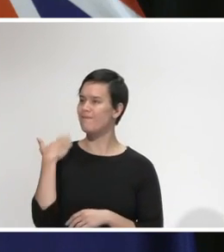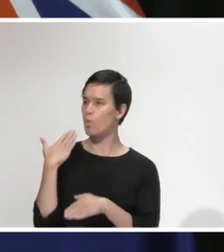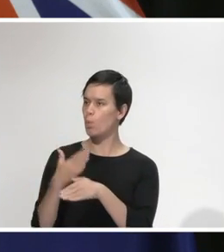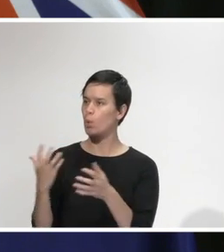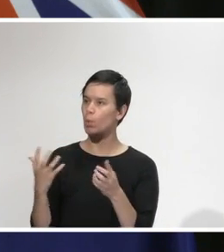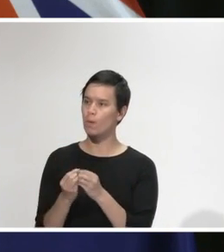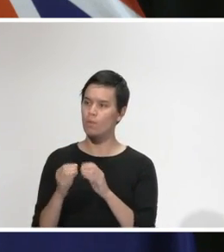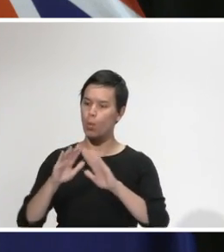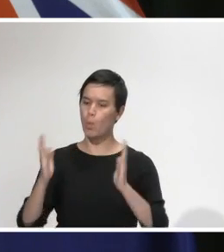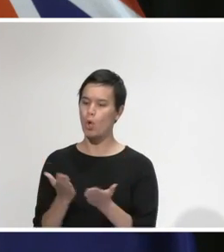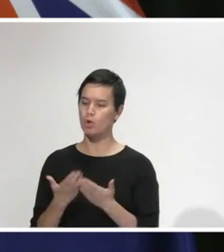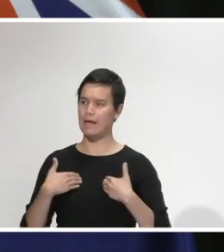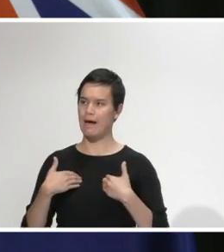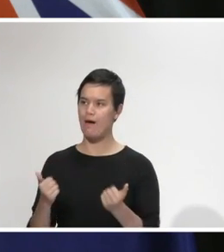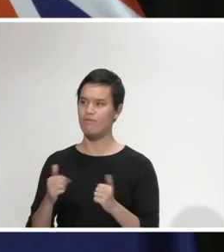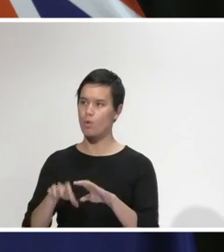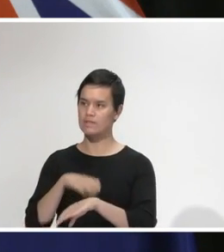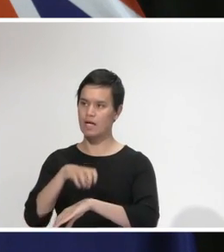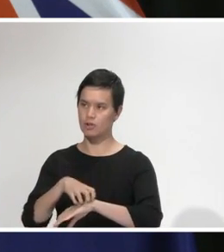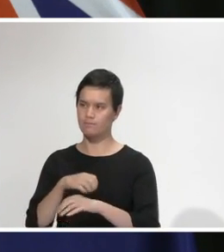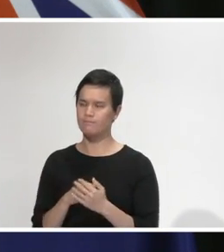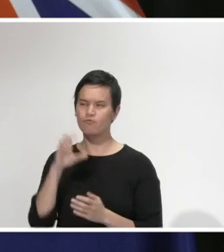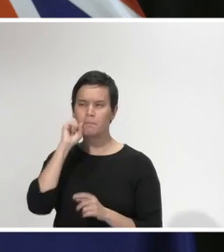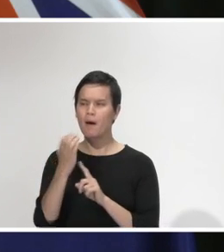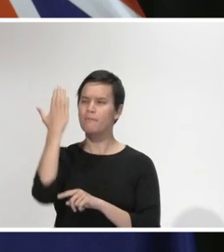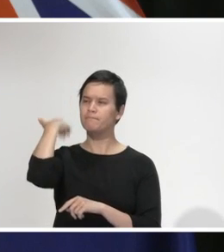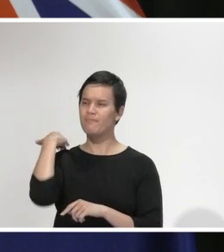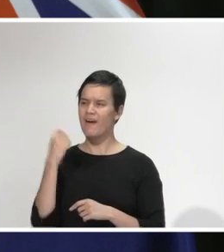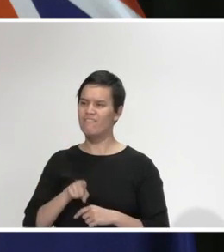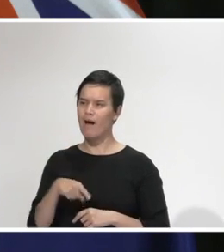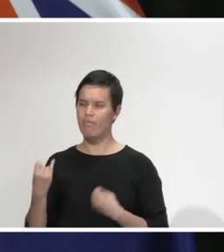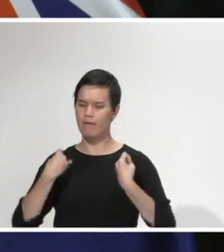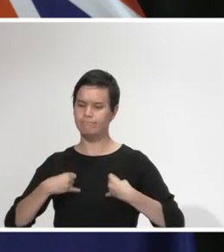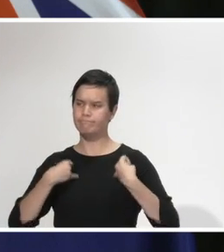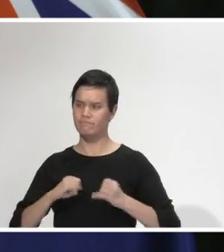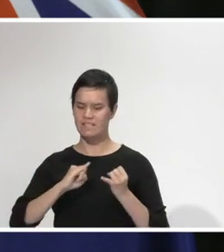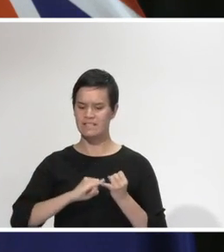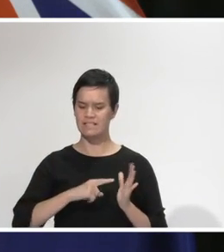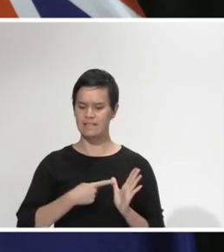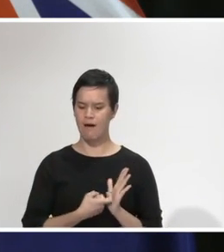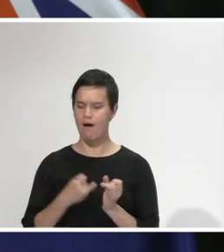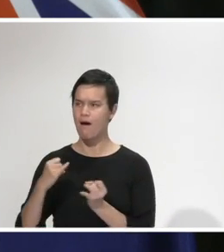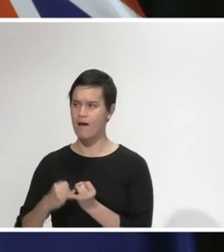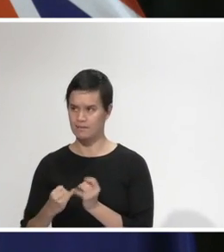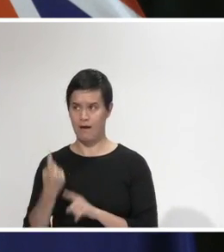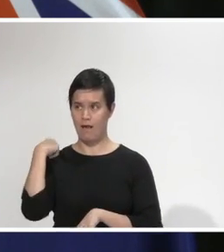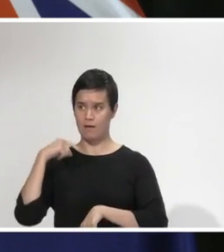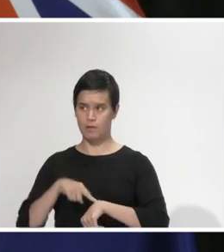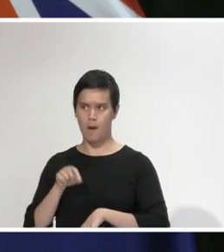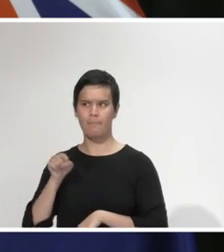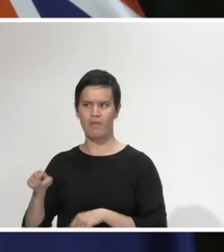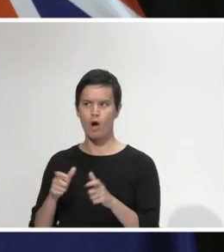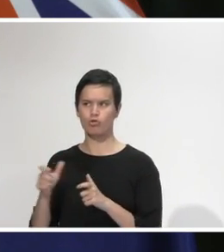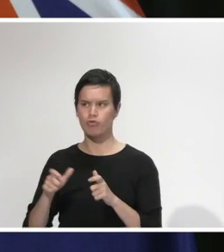extent do you think it's post-SARS guidance around border closures, specifically that they weren't effective in dealing with the spread of